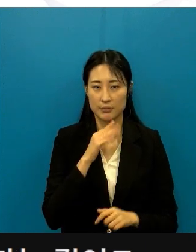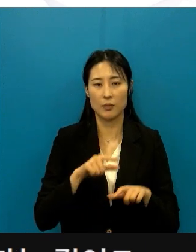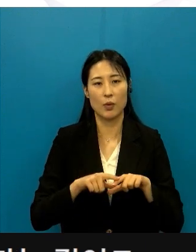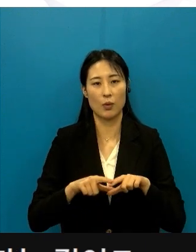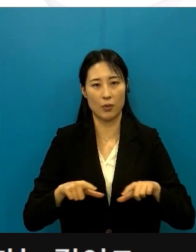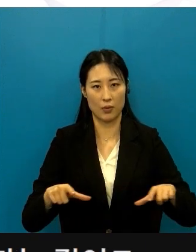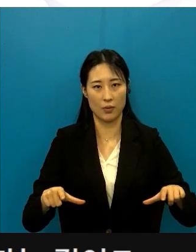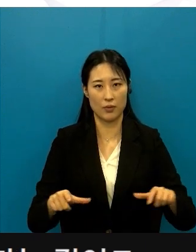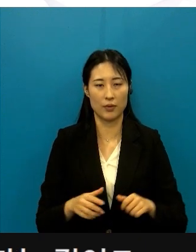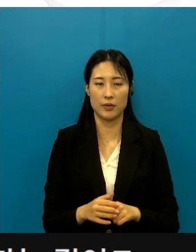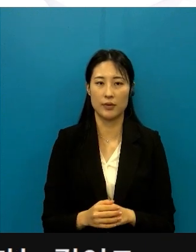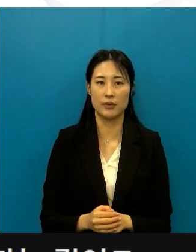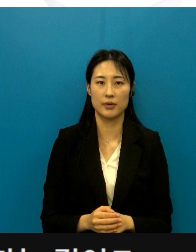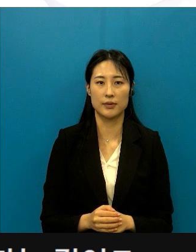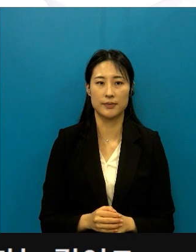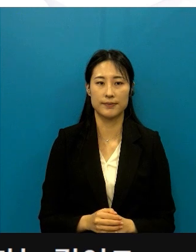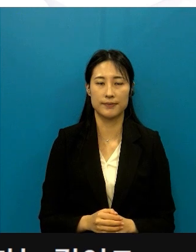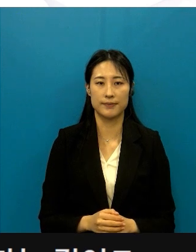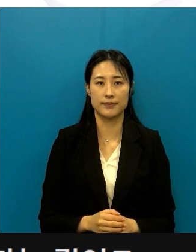argument using